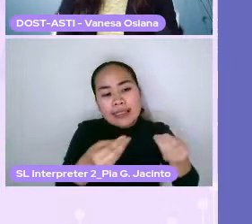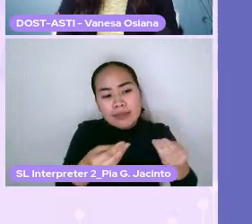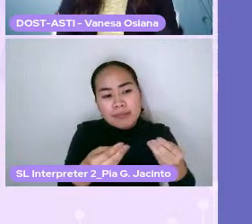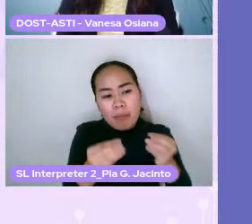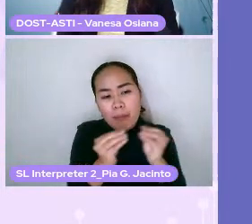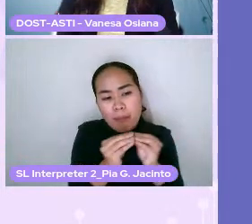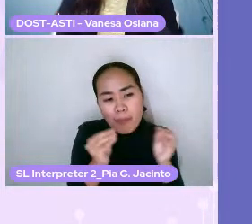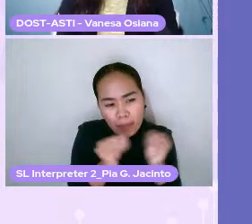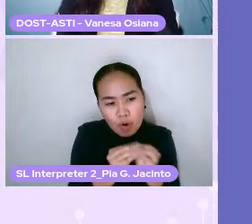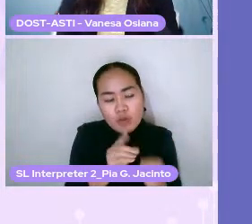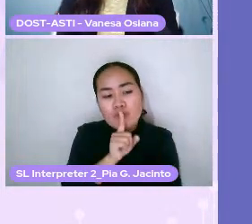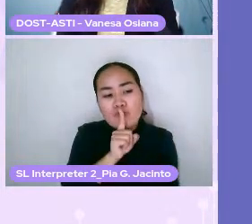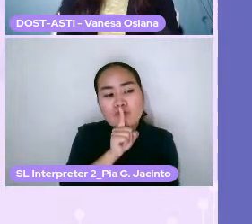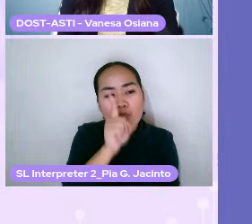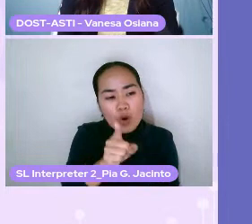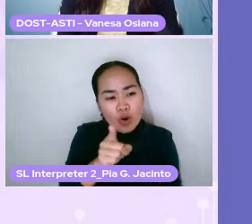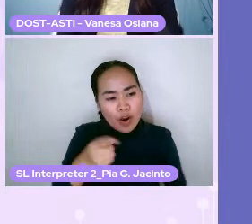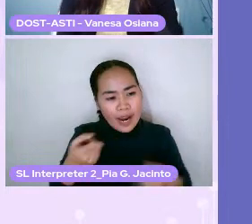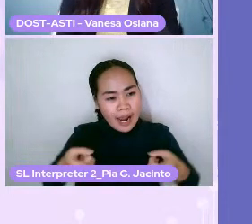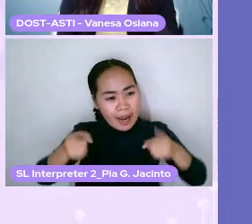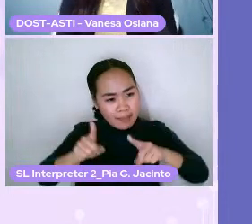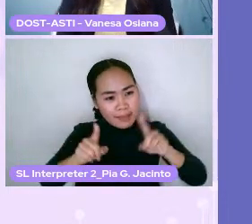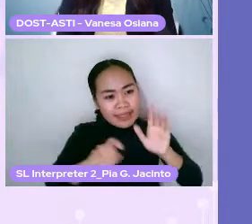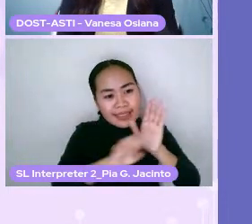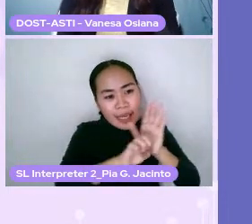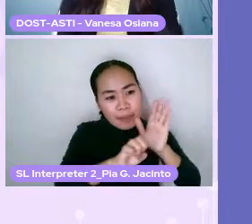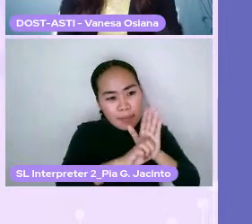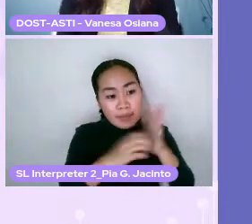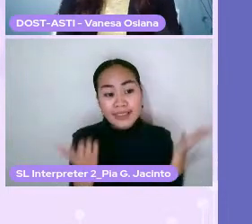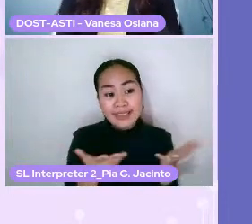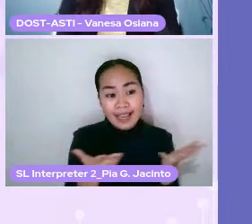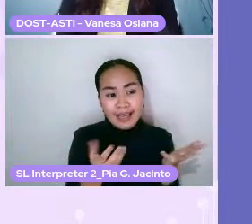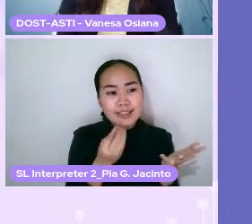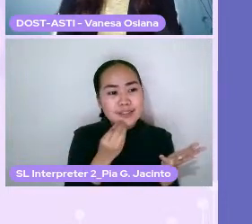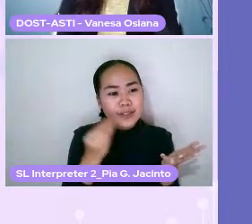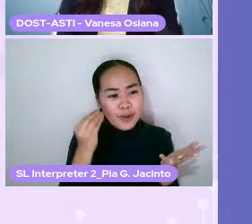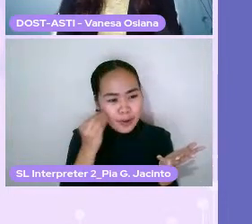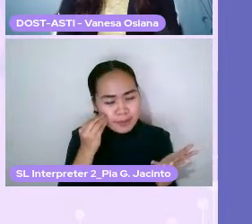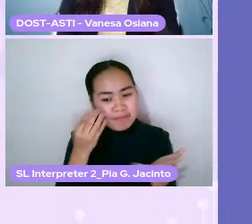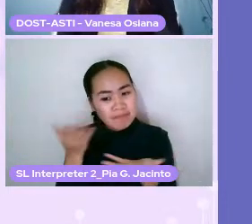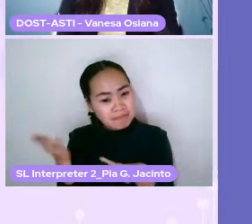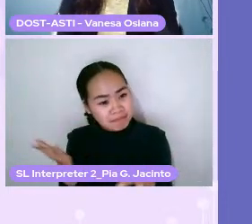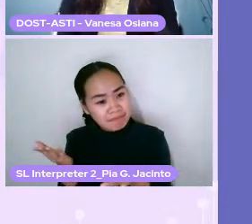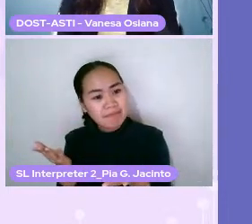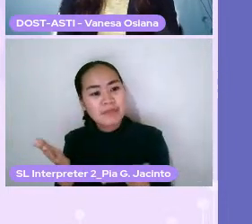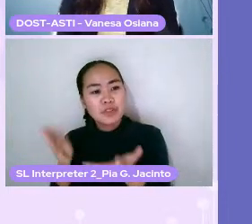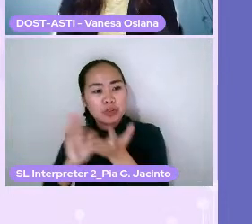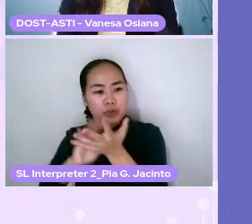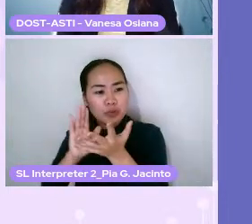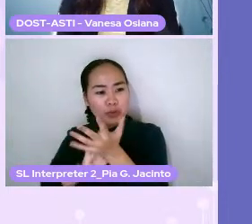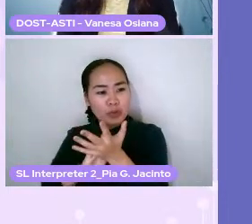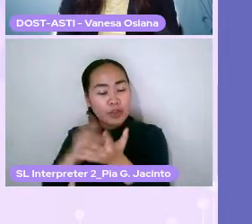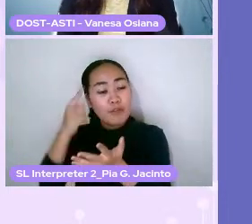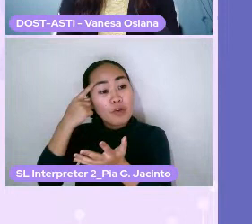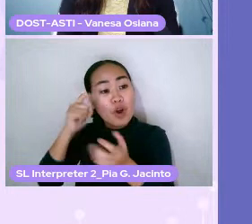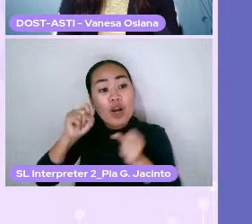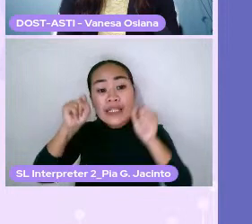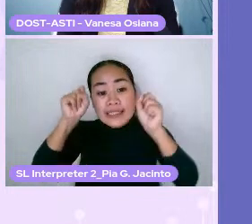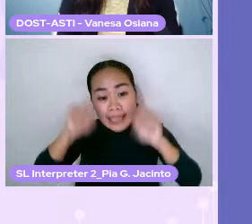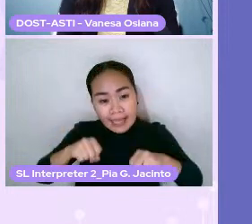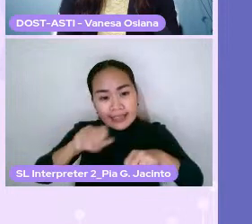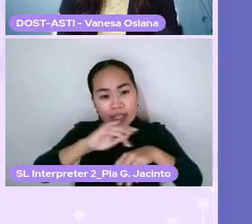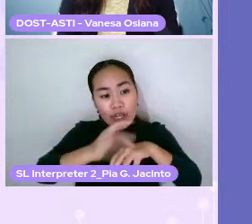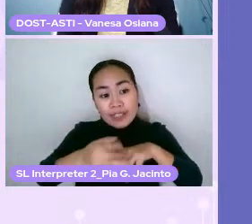our home and in school, so that at an early age, we can close the gap that girls can be confident